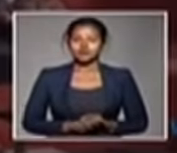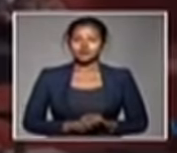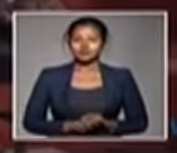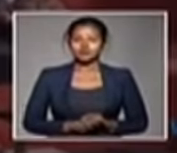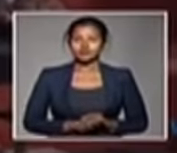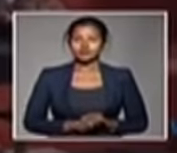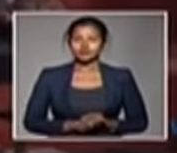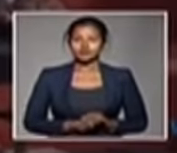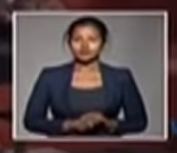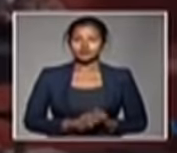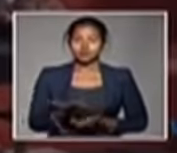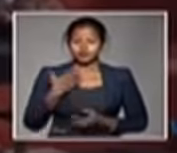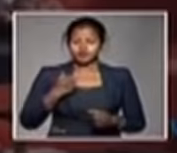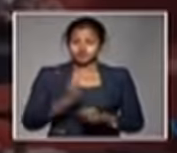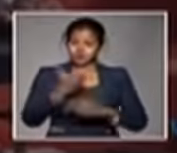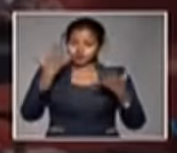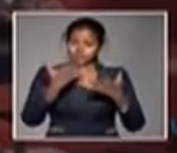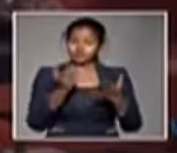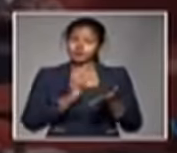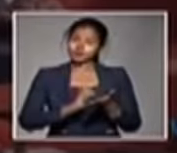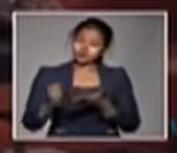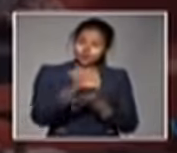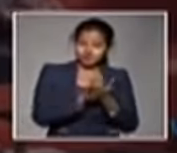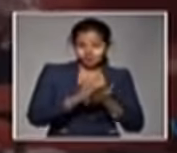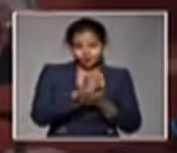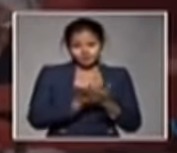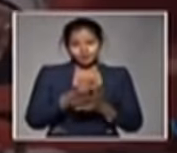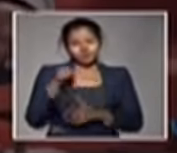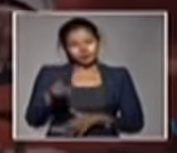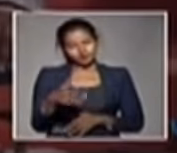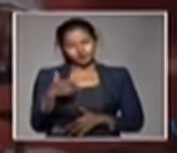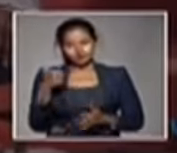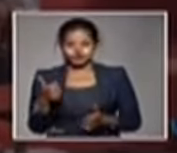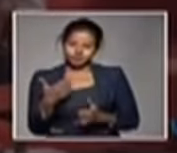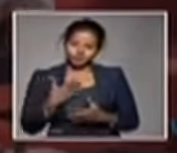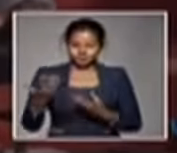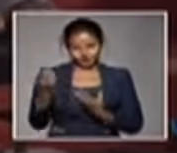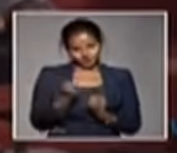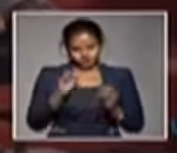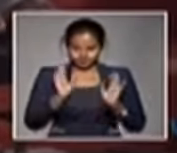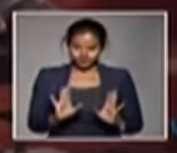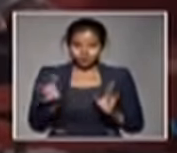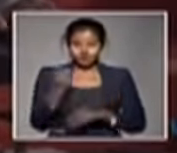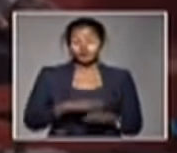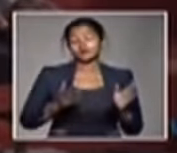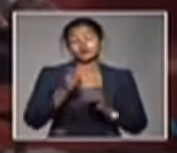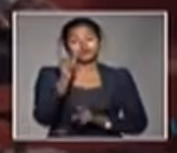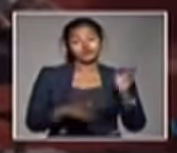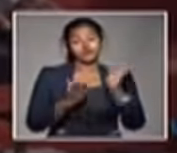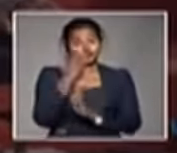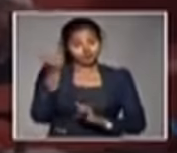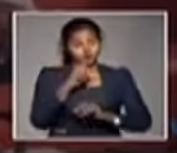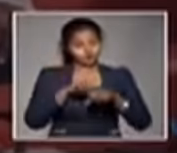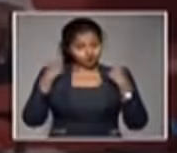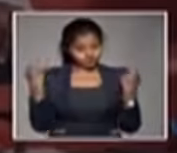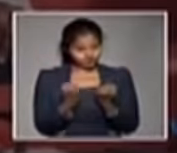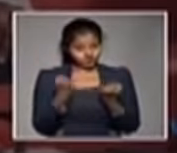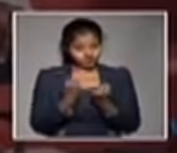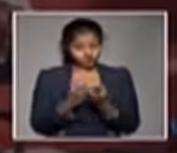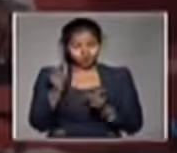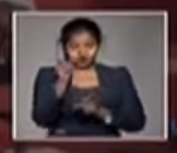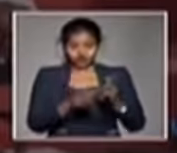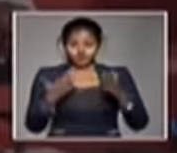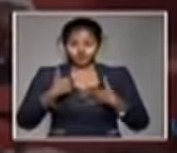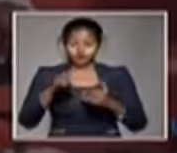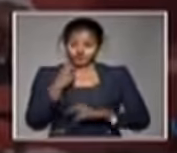And I have gazetted all relevant legal... That is the view that you have taken, but the Human Rights Commission of Sri Lanka on a representation made by me